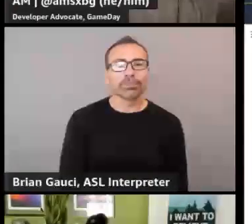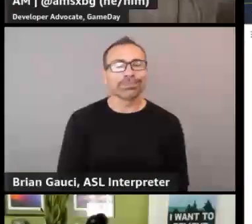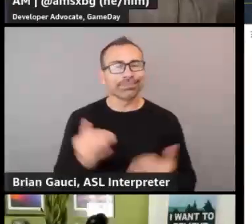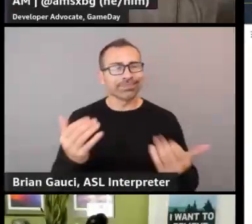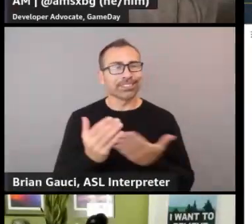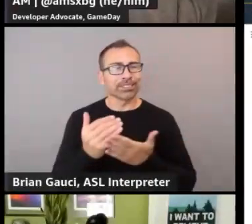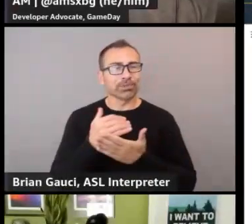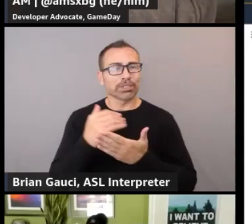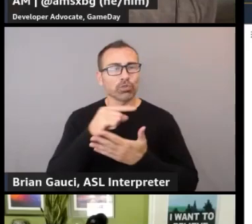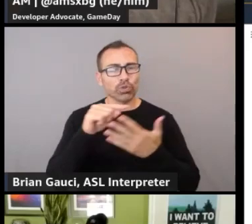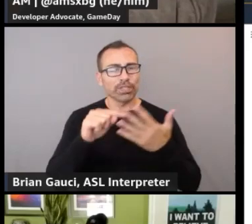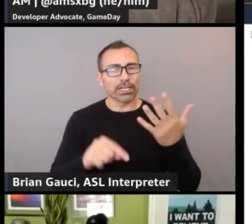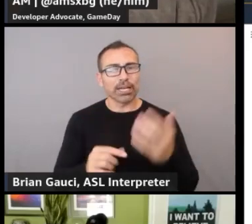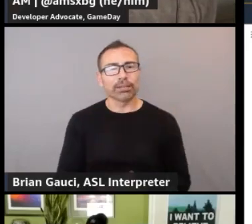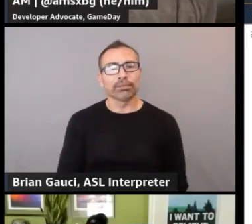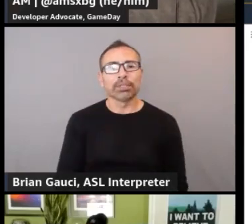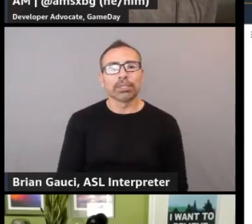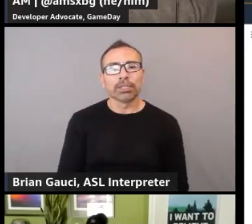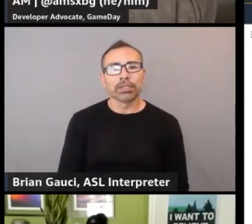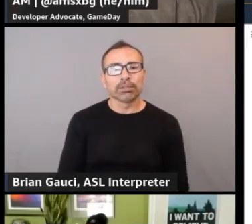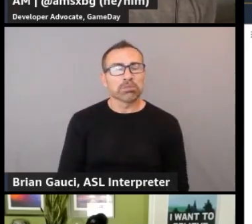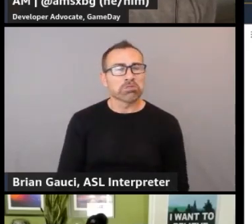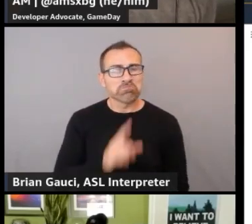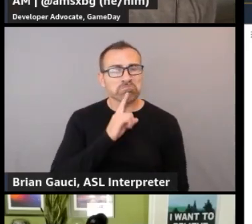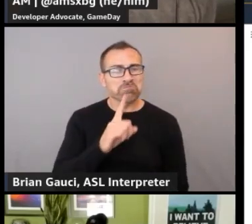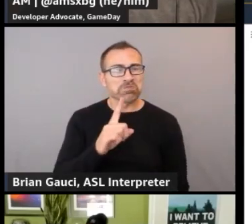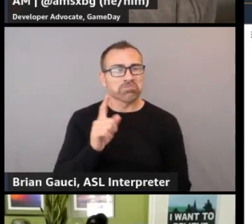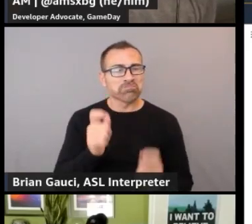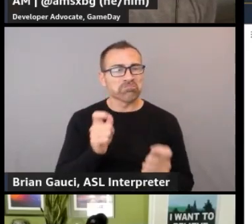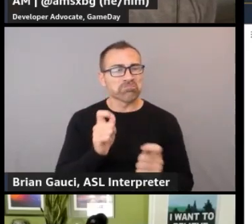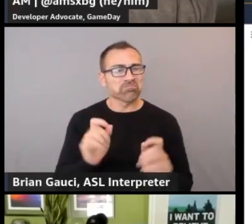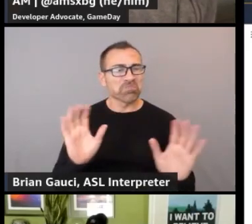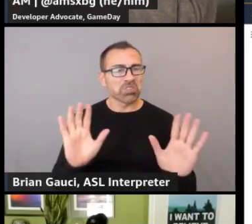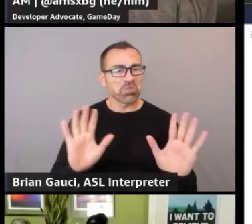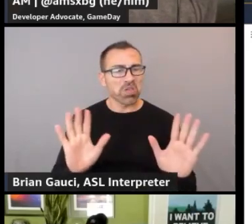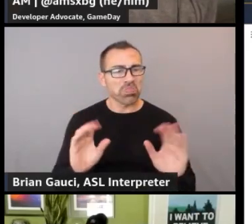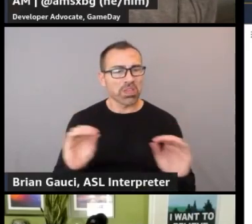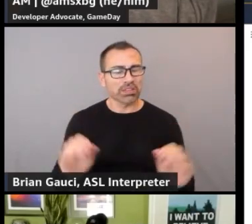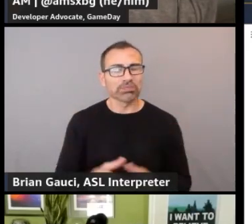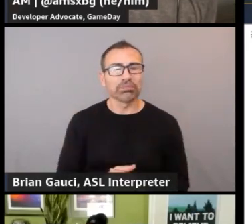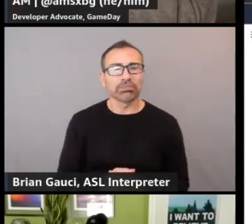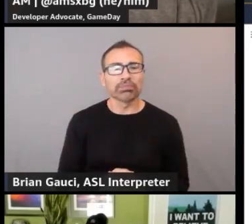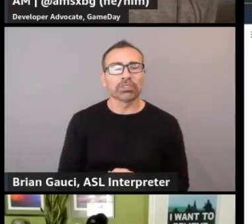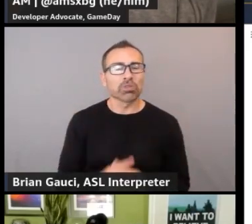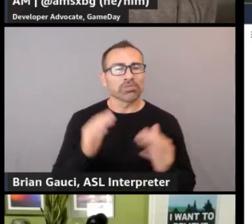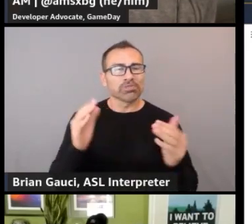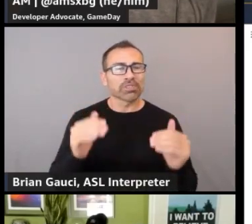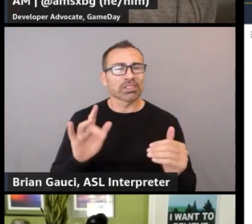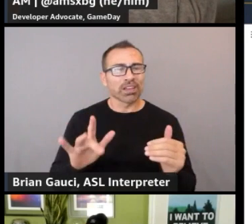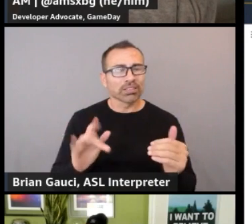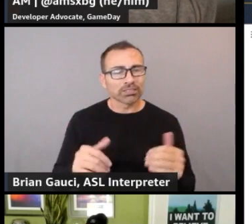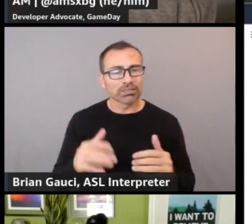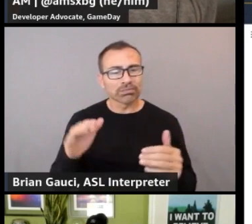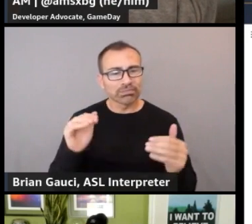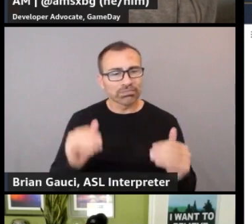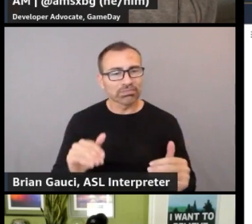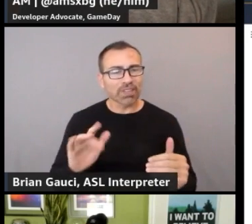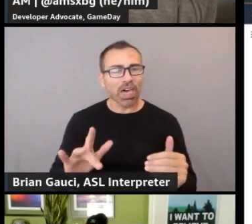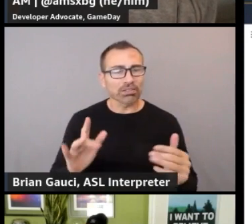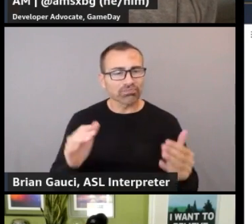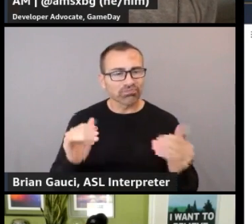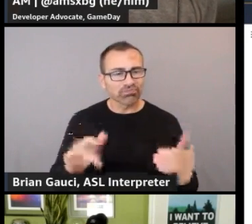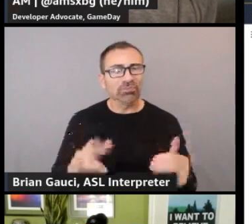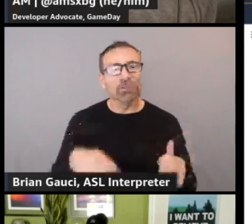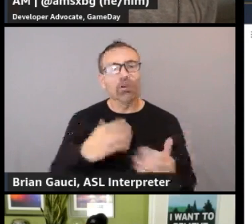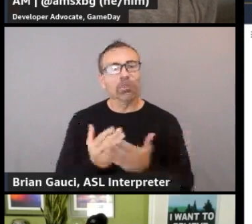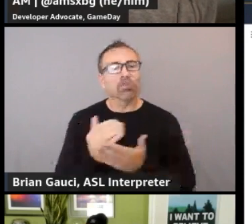items, but really there's nothing to change here. We're just going to click next. And now, again, it's just reviewing settings. There's nothing much